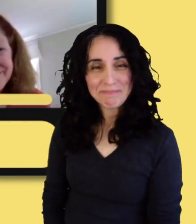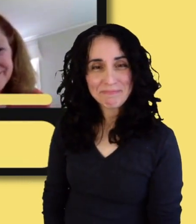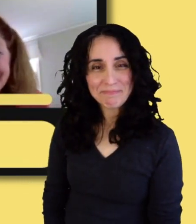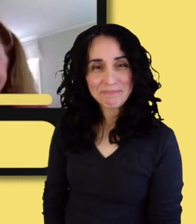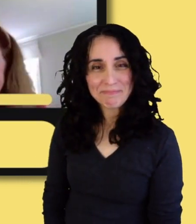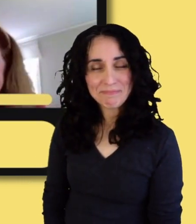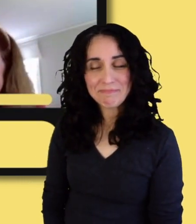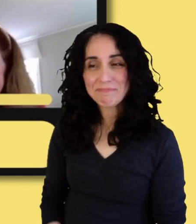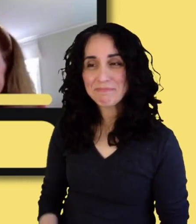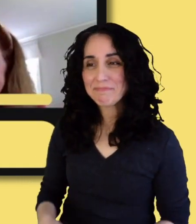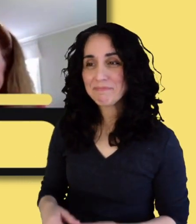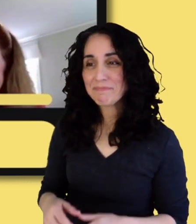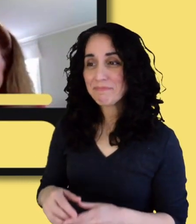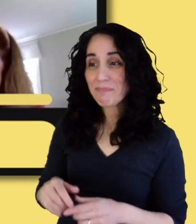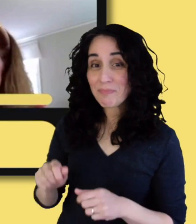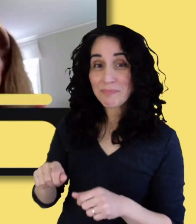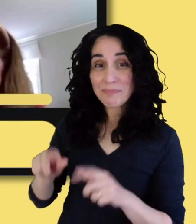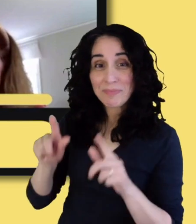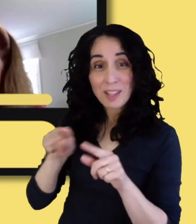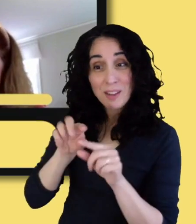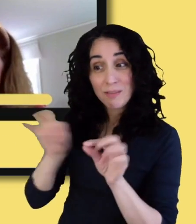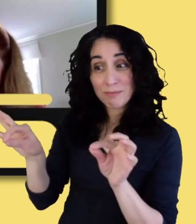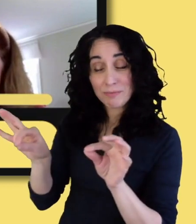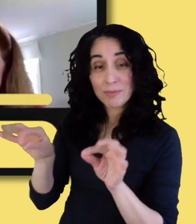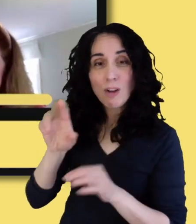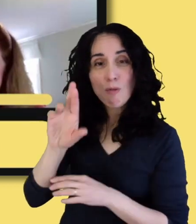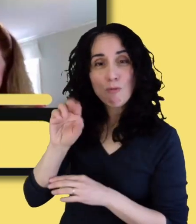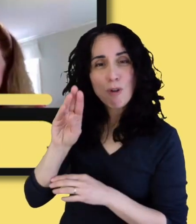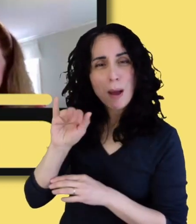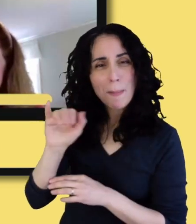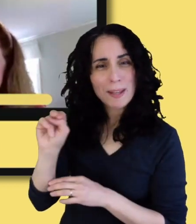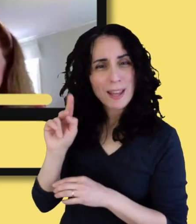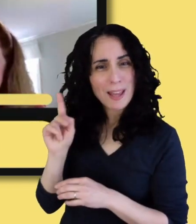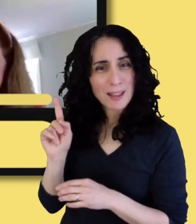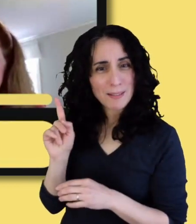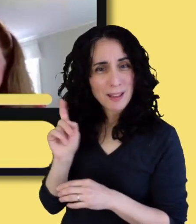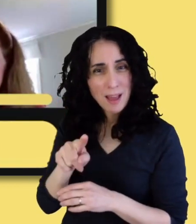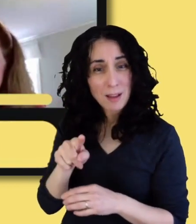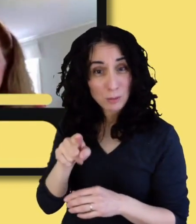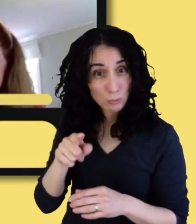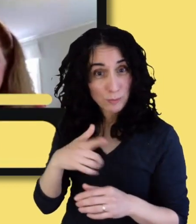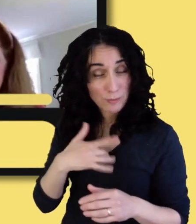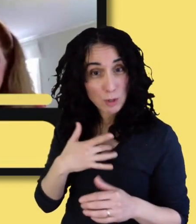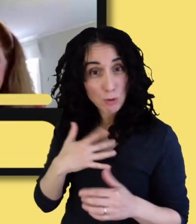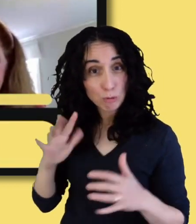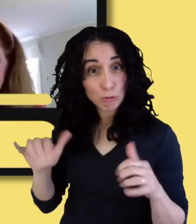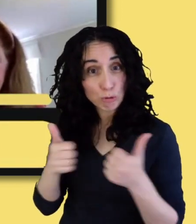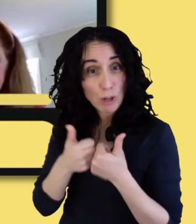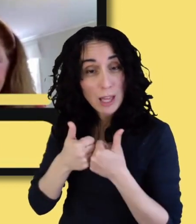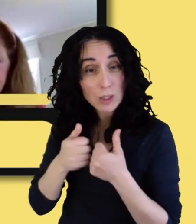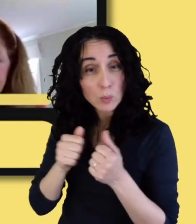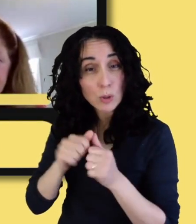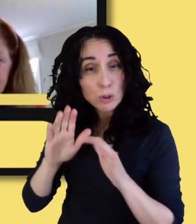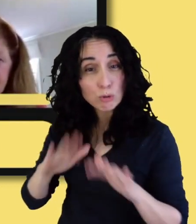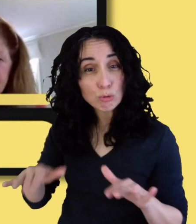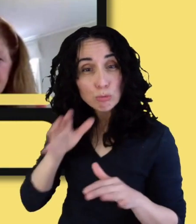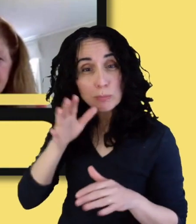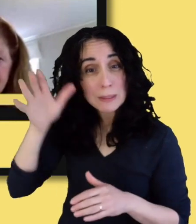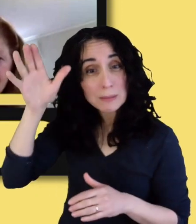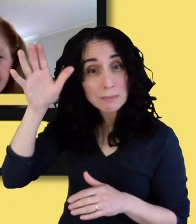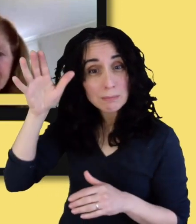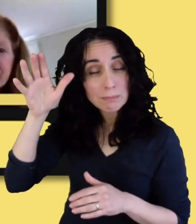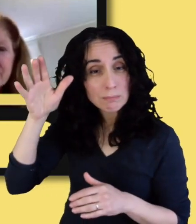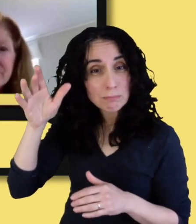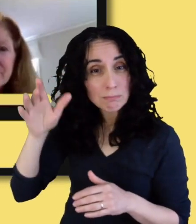is watching. She asked, are you challenged at all in the classroom with with a child's mental health or anxieties right